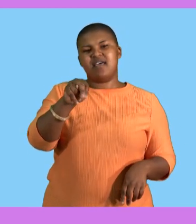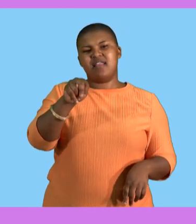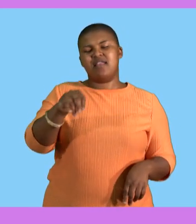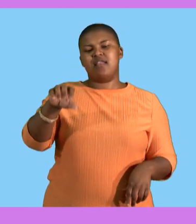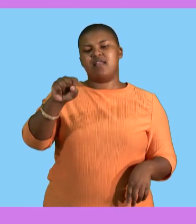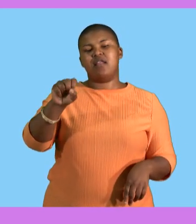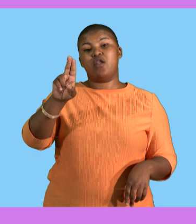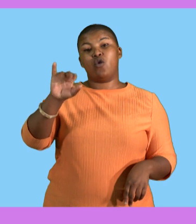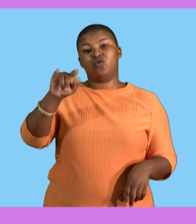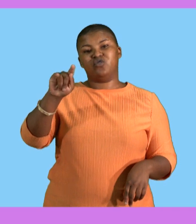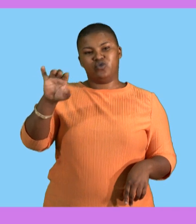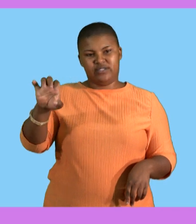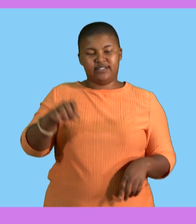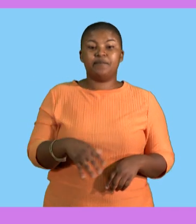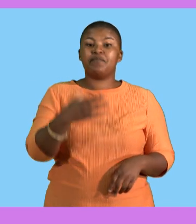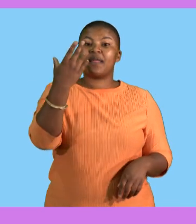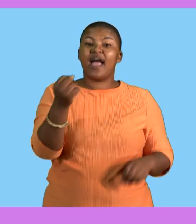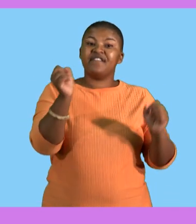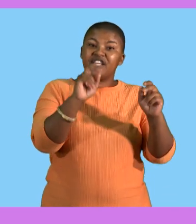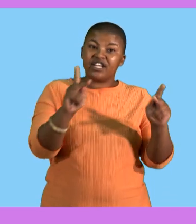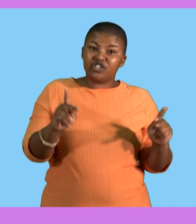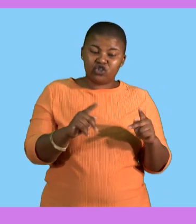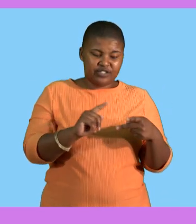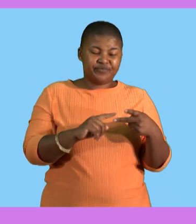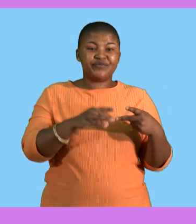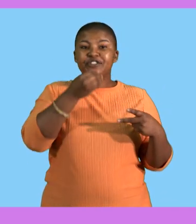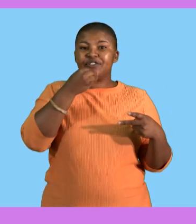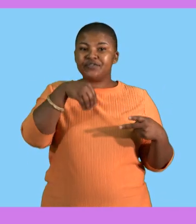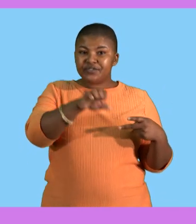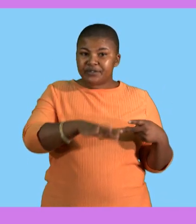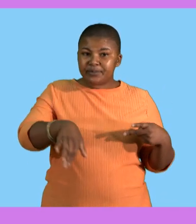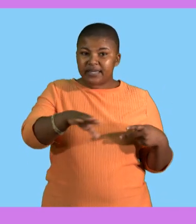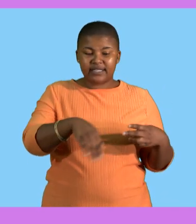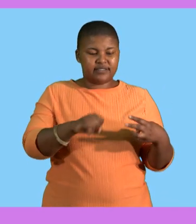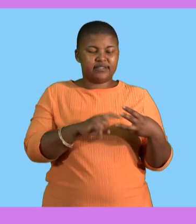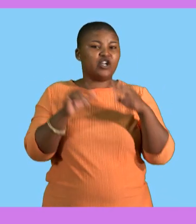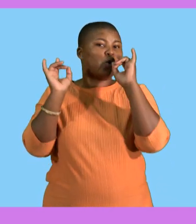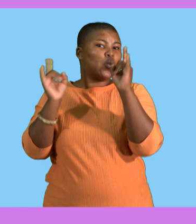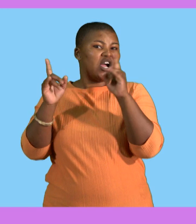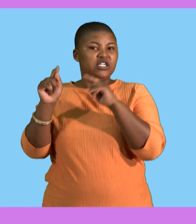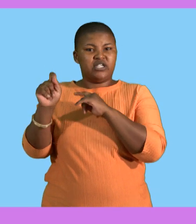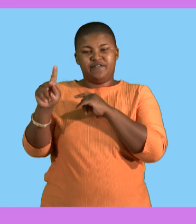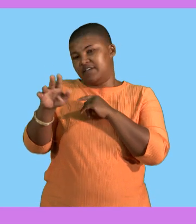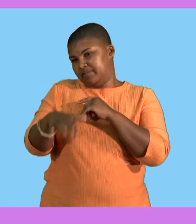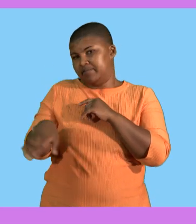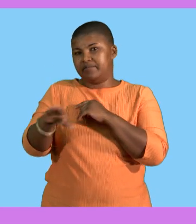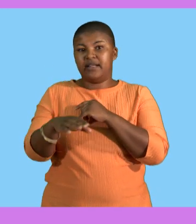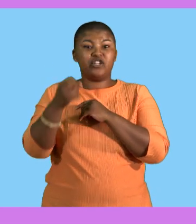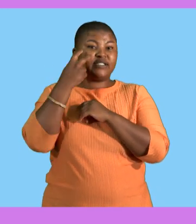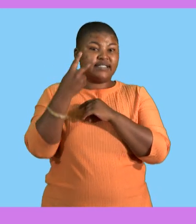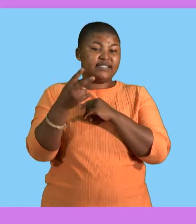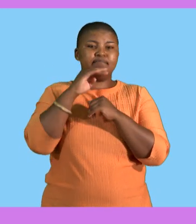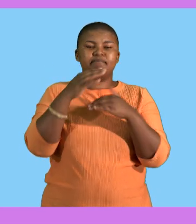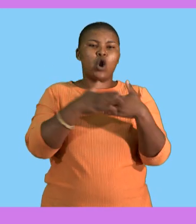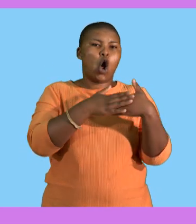also there is your kitchen, your dining area, and your living room, which make it open